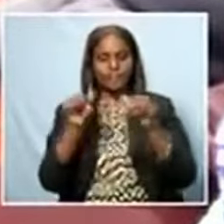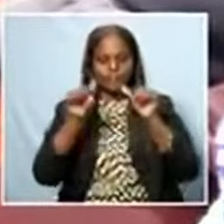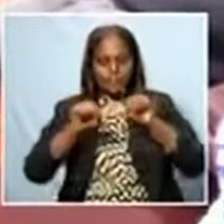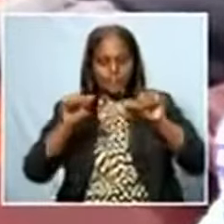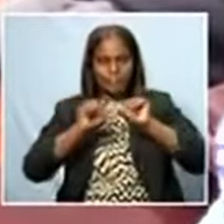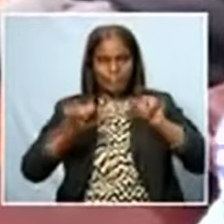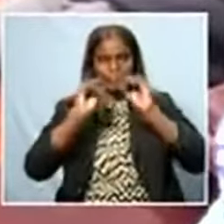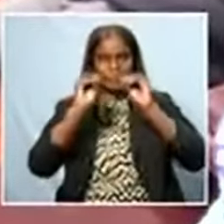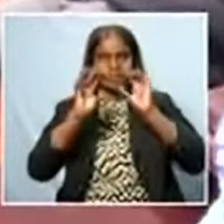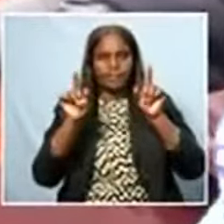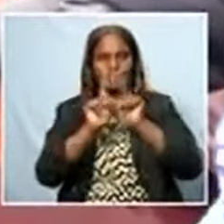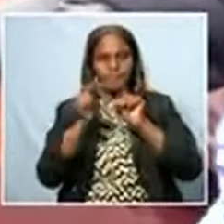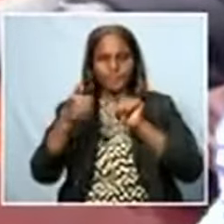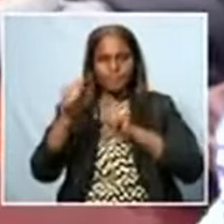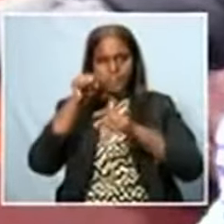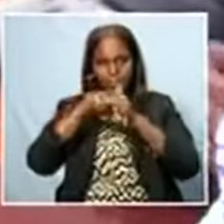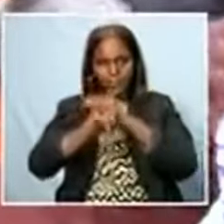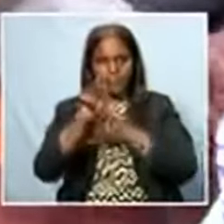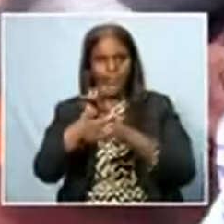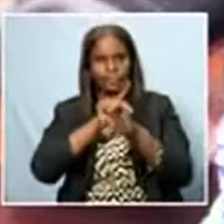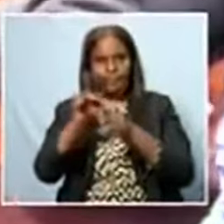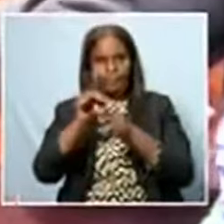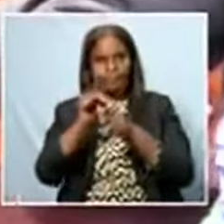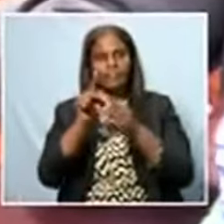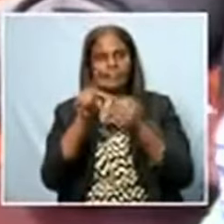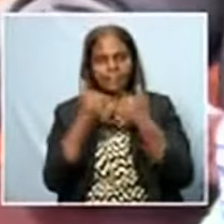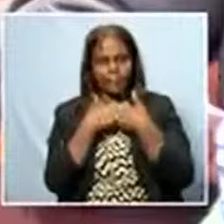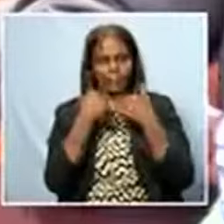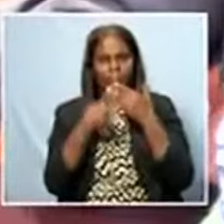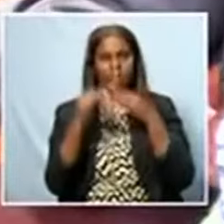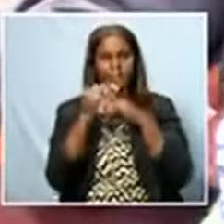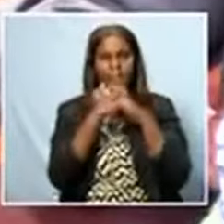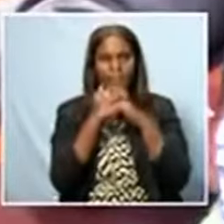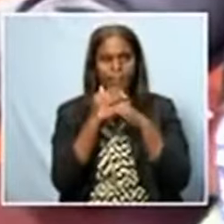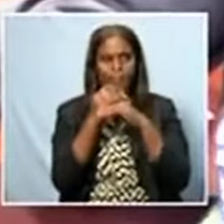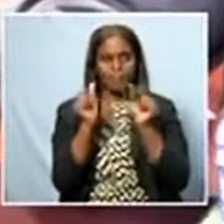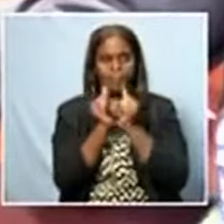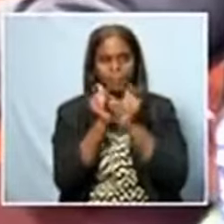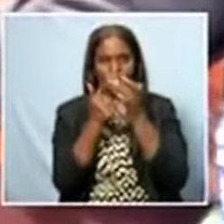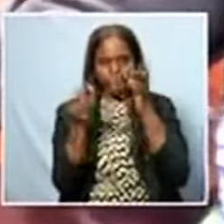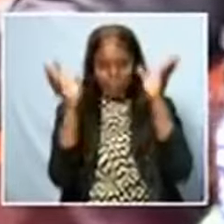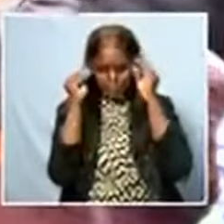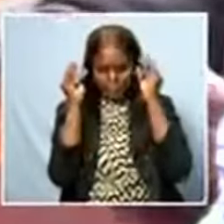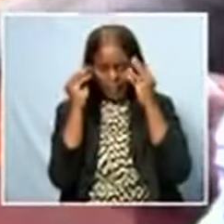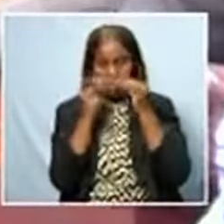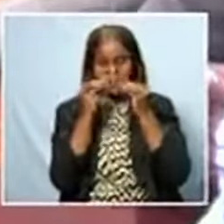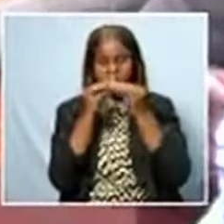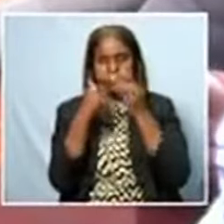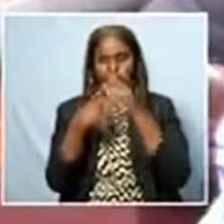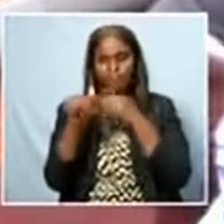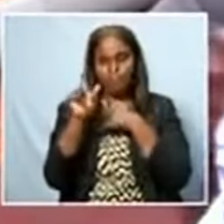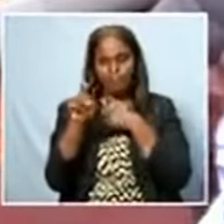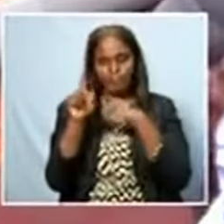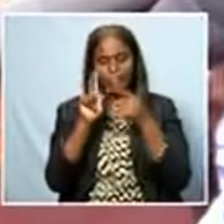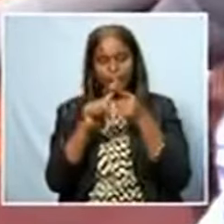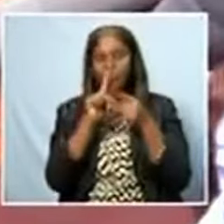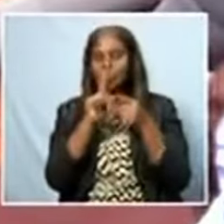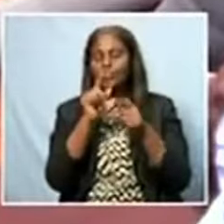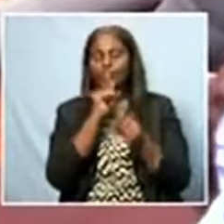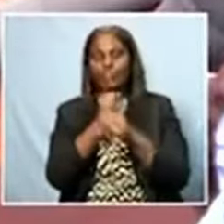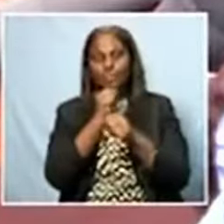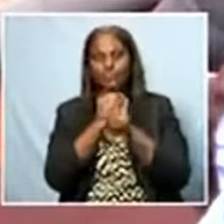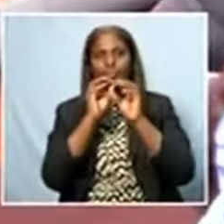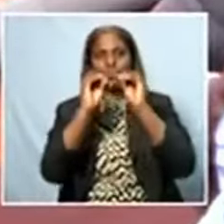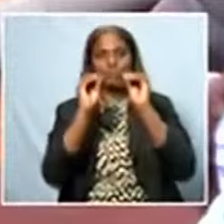teacher as he enters the profession, whether he has the standards and the competencies that are needed to be effective as a